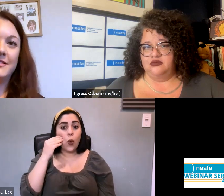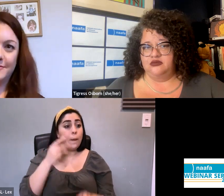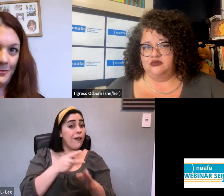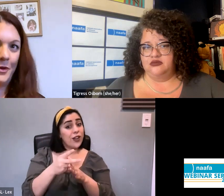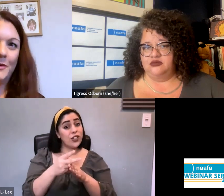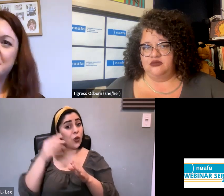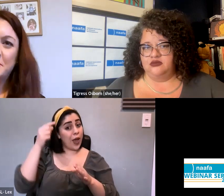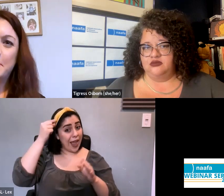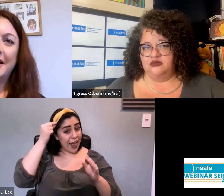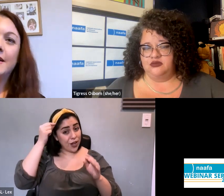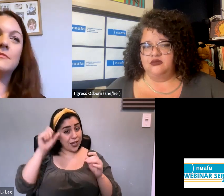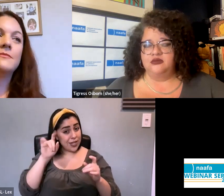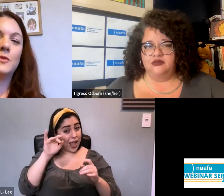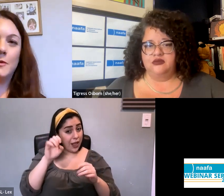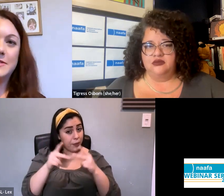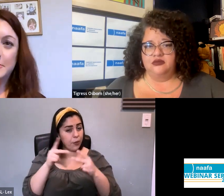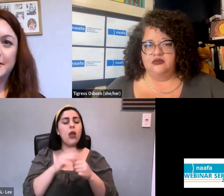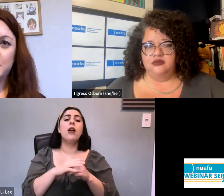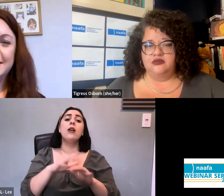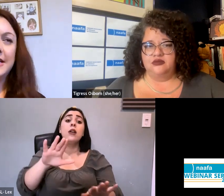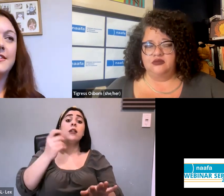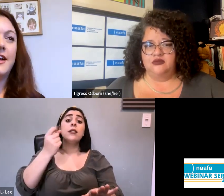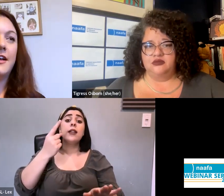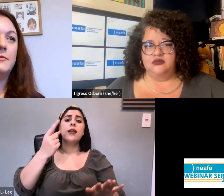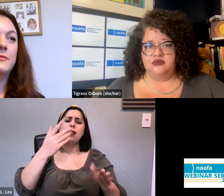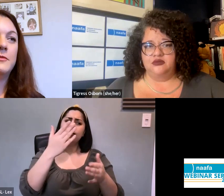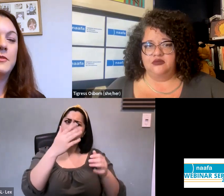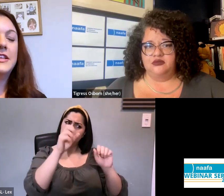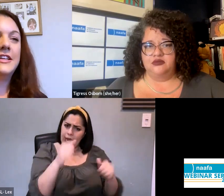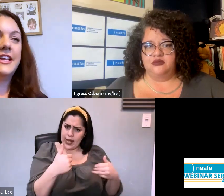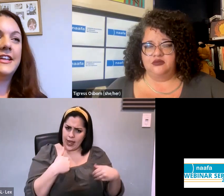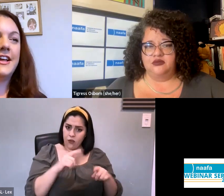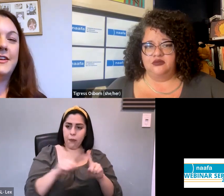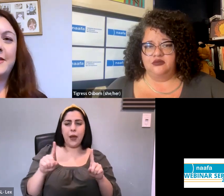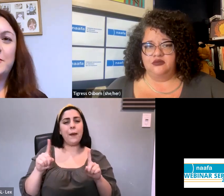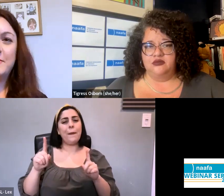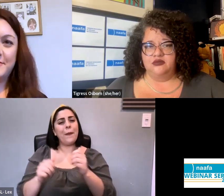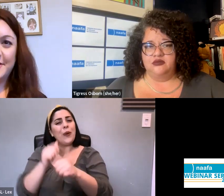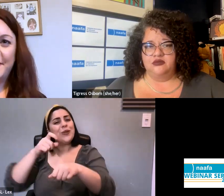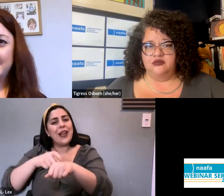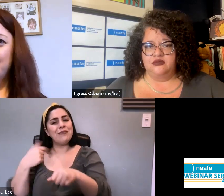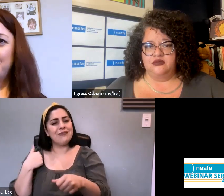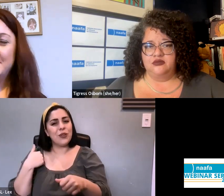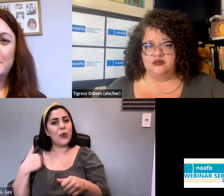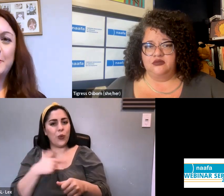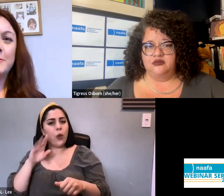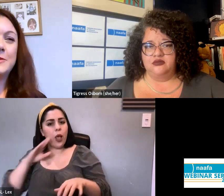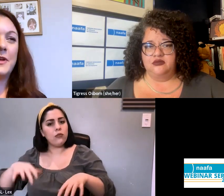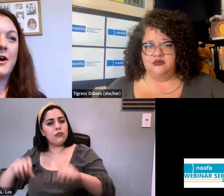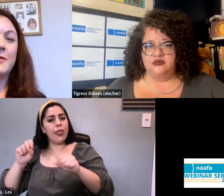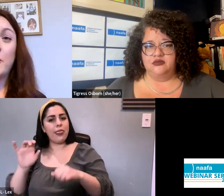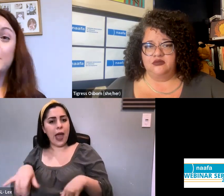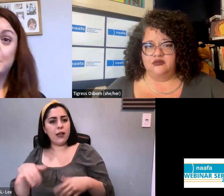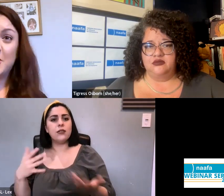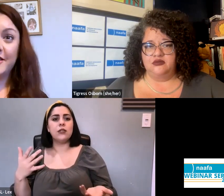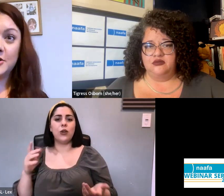the most part, we're the ones doing the makeup. We're the ones doing the dressing. In one of my fun Facebook groups,